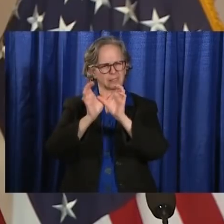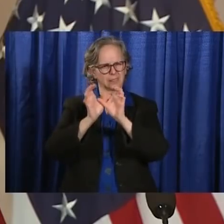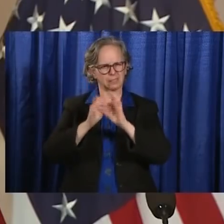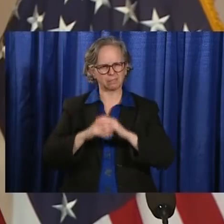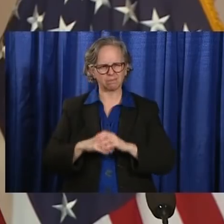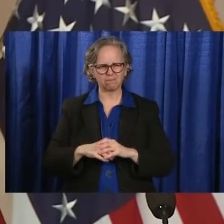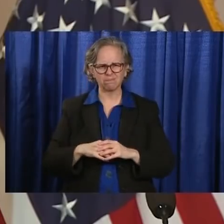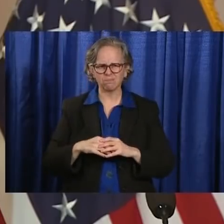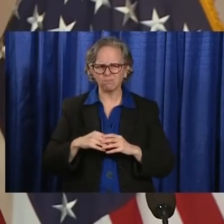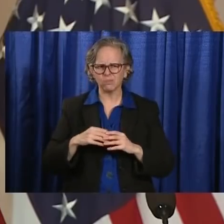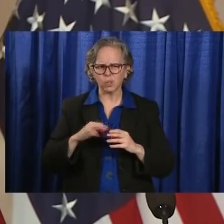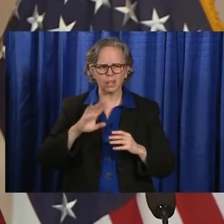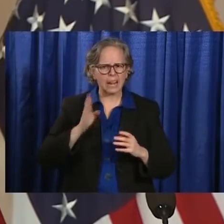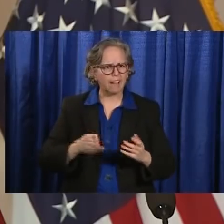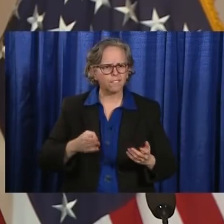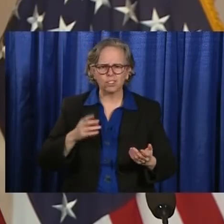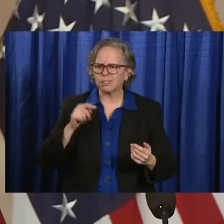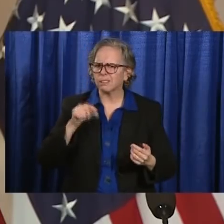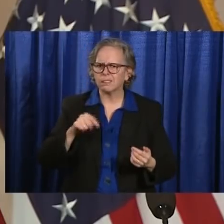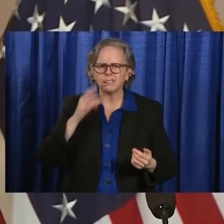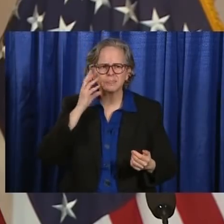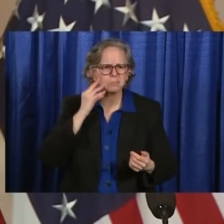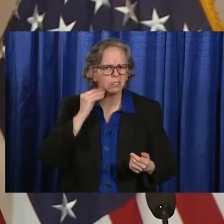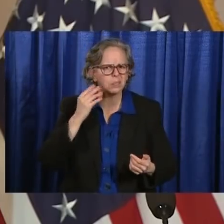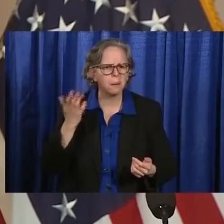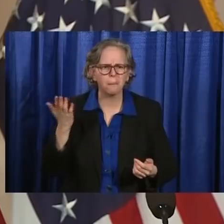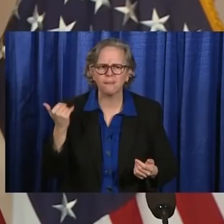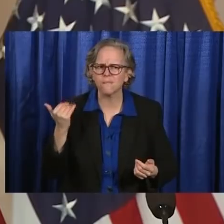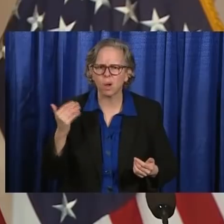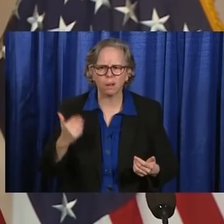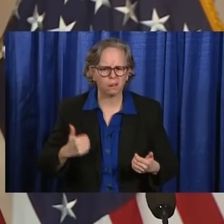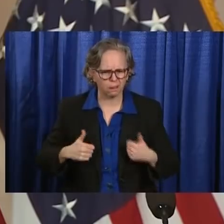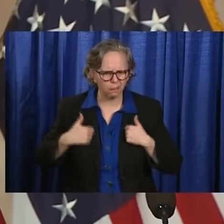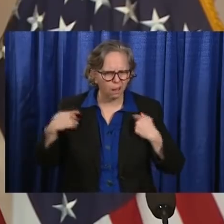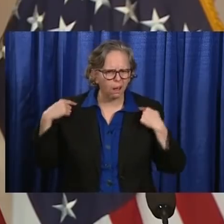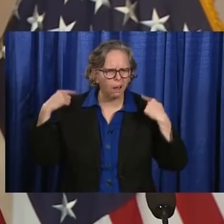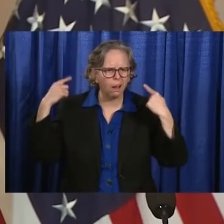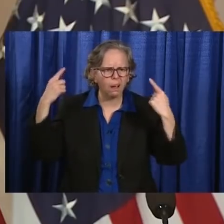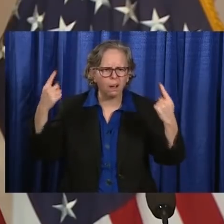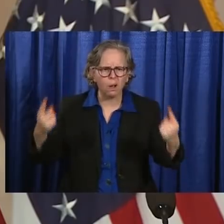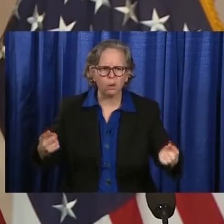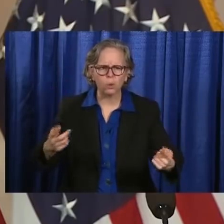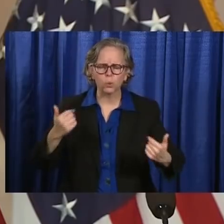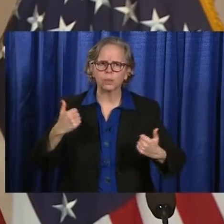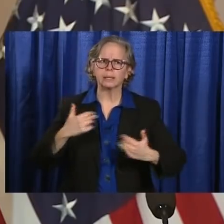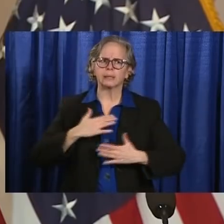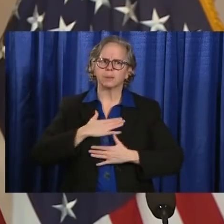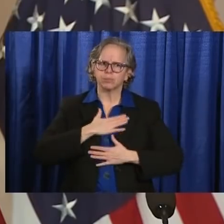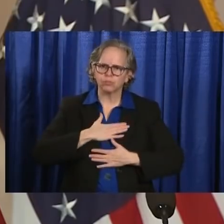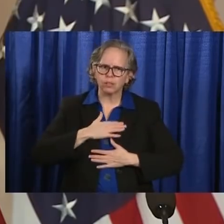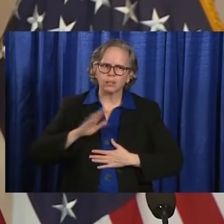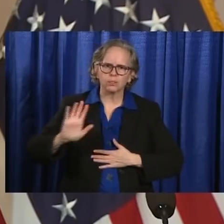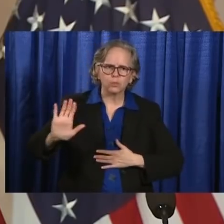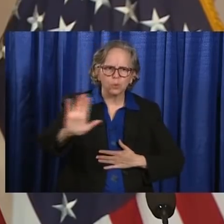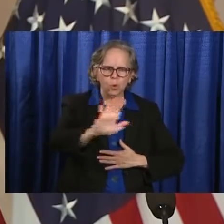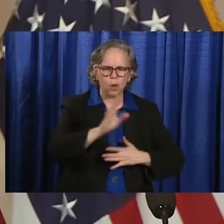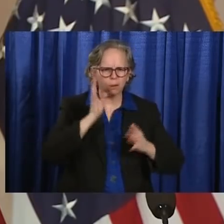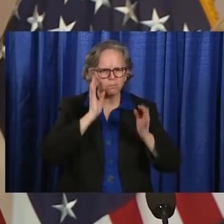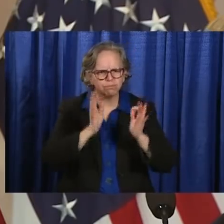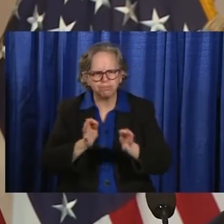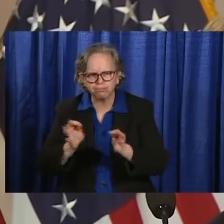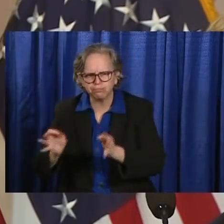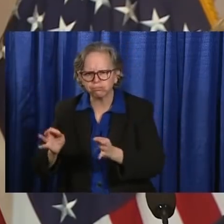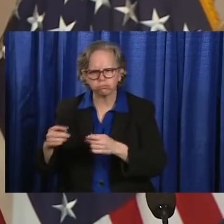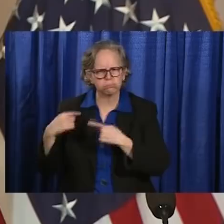so appreciate the leadership of you, Governor, Lieutenant Governor, and Dr. Atkins. But we know this fight is not just